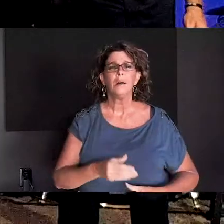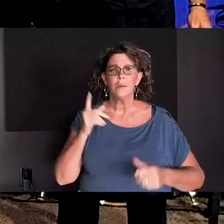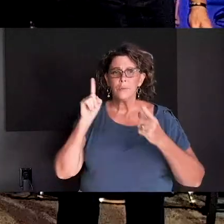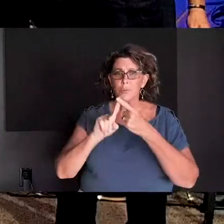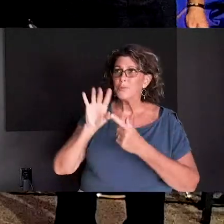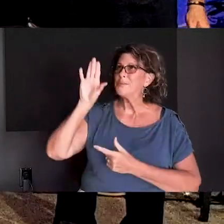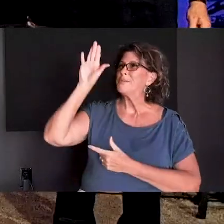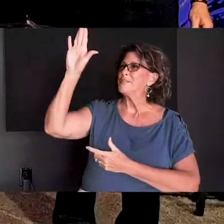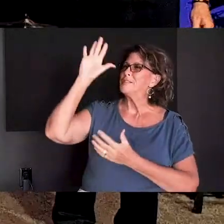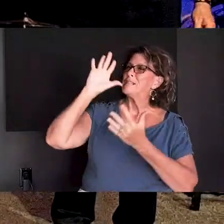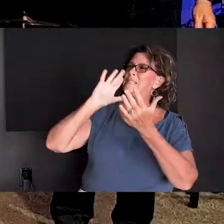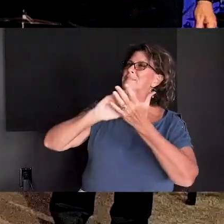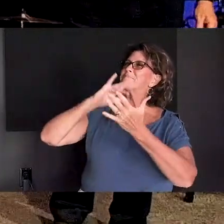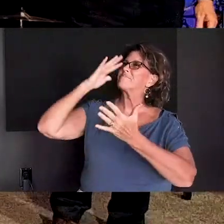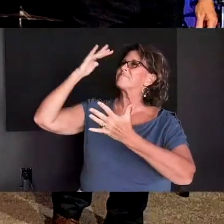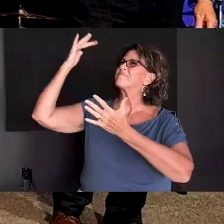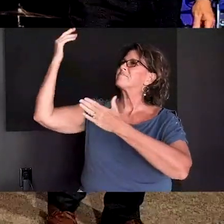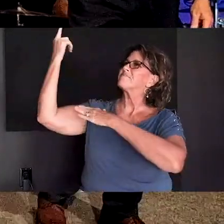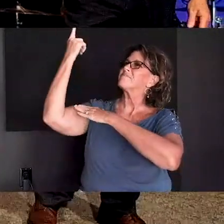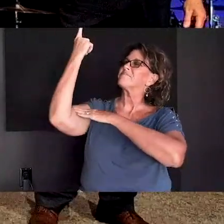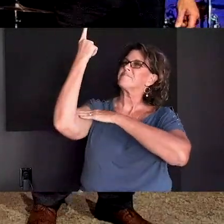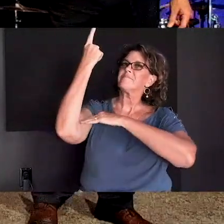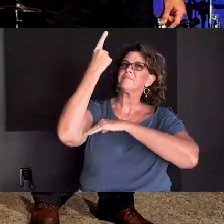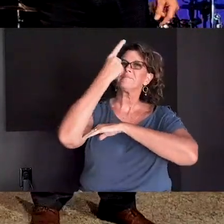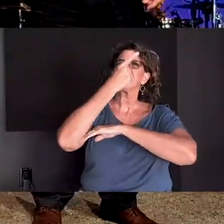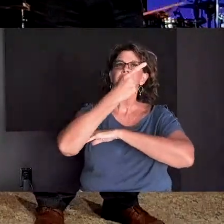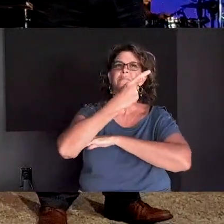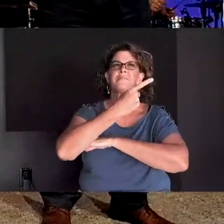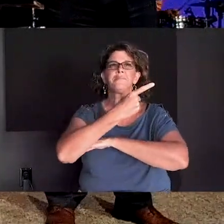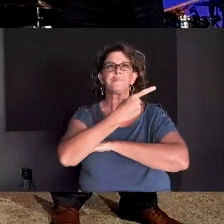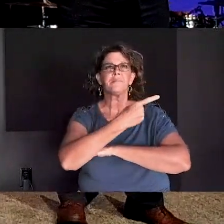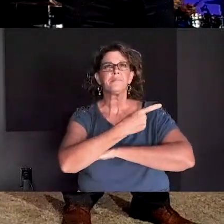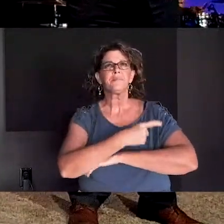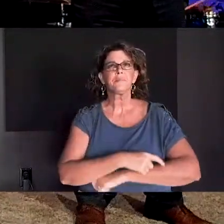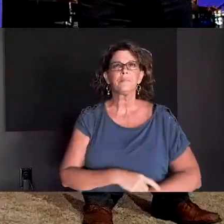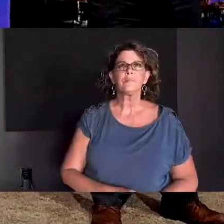darkness, into your glorious day.